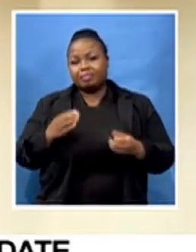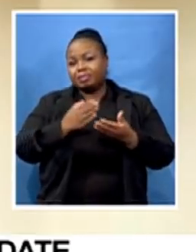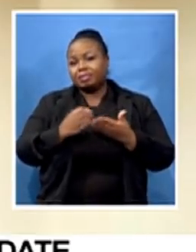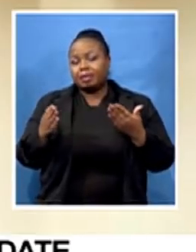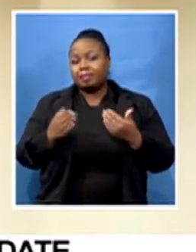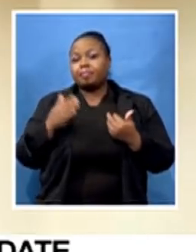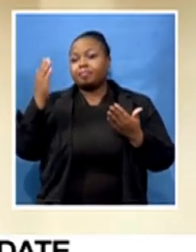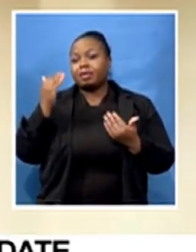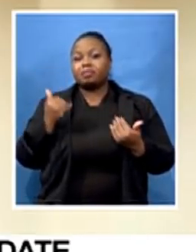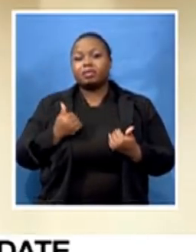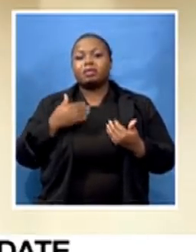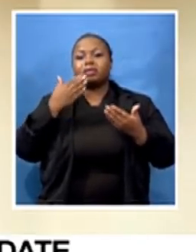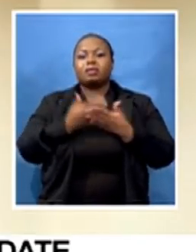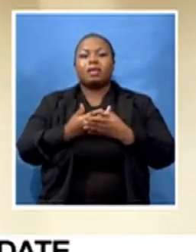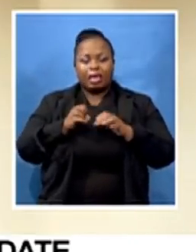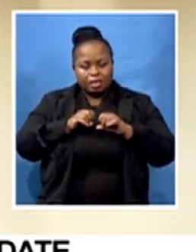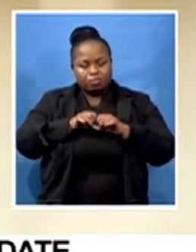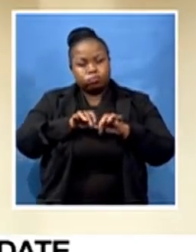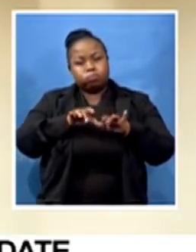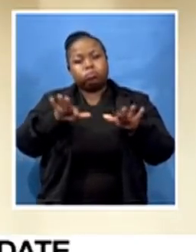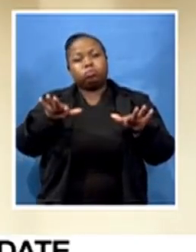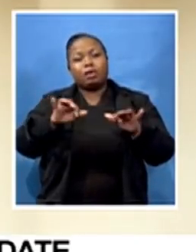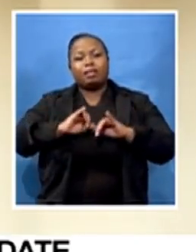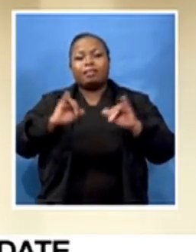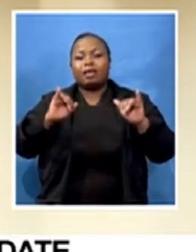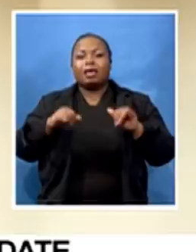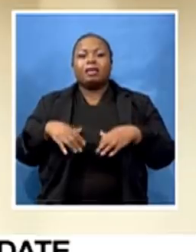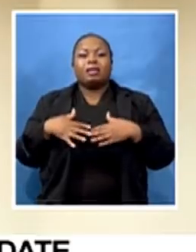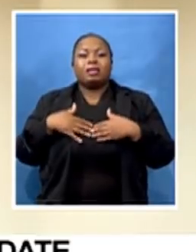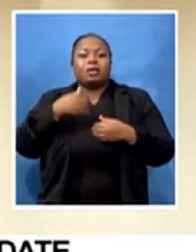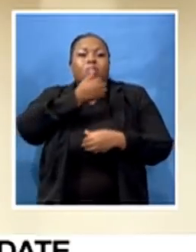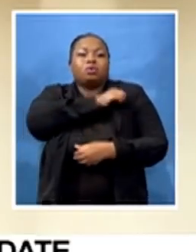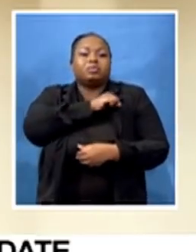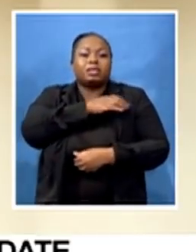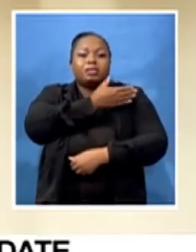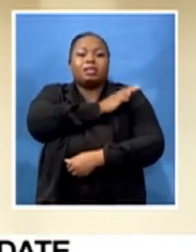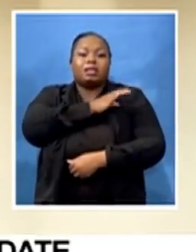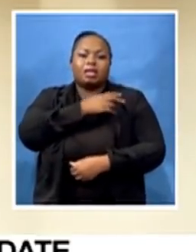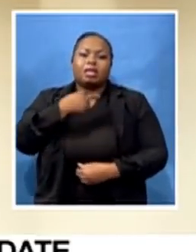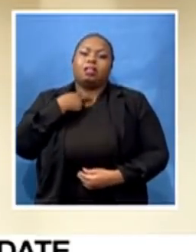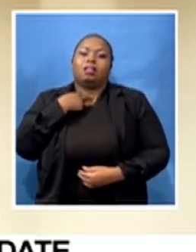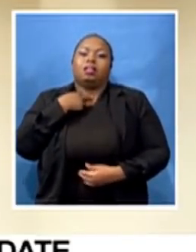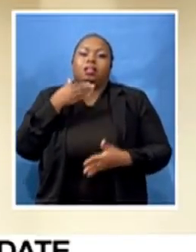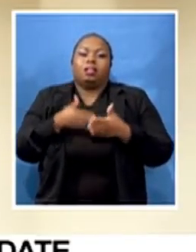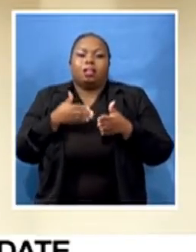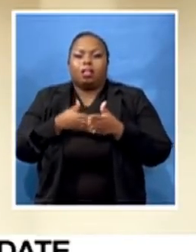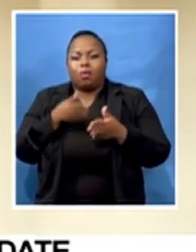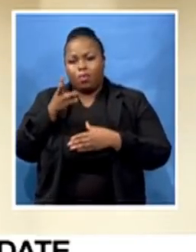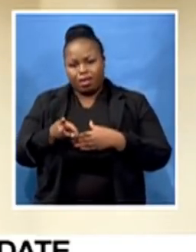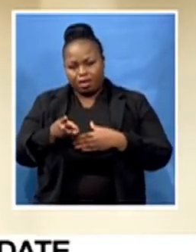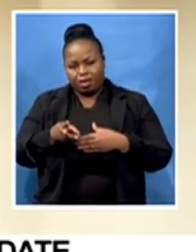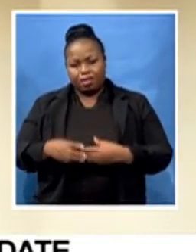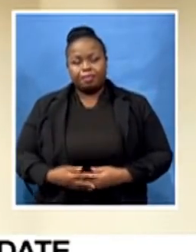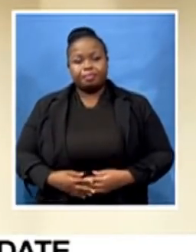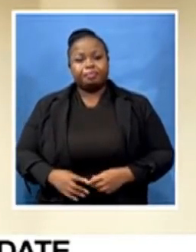country. We have since witnessed how the virus is spreading and the potential